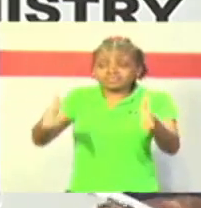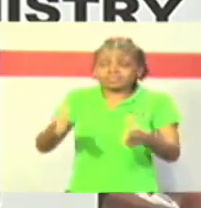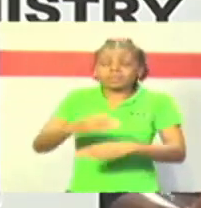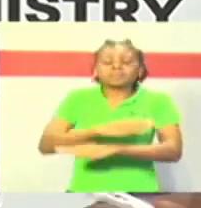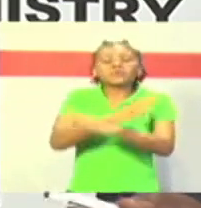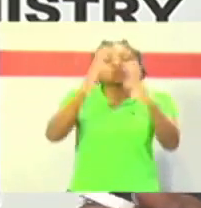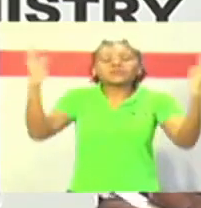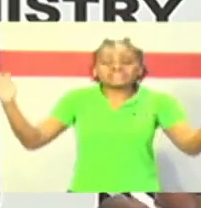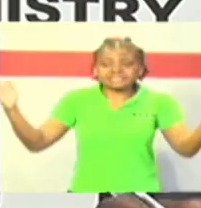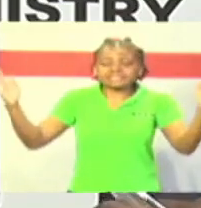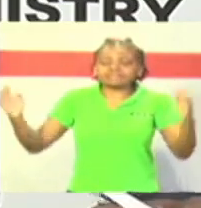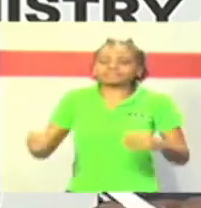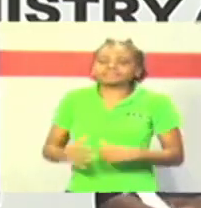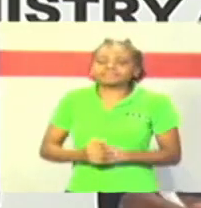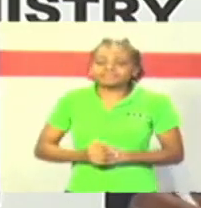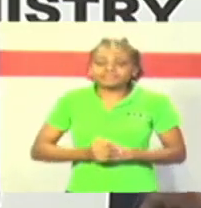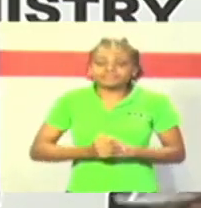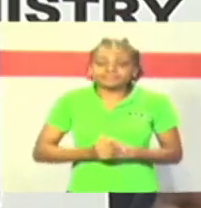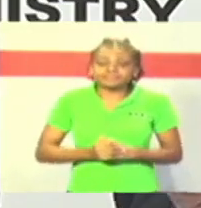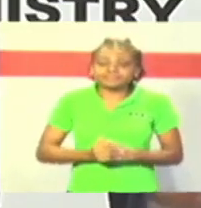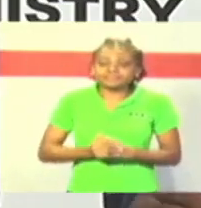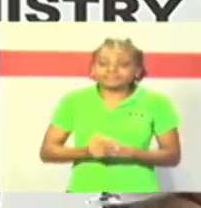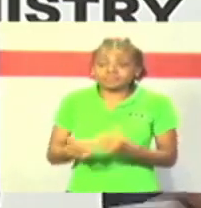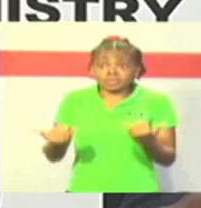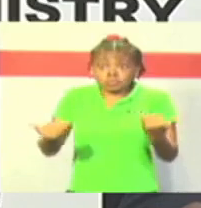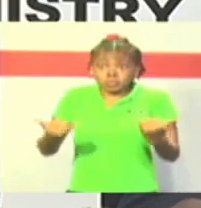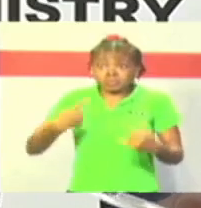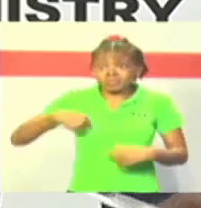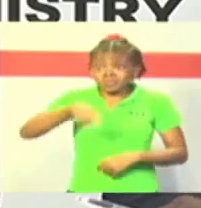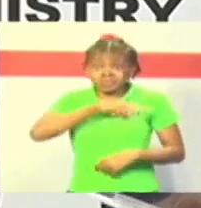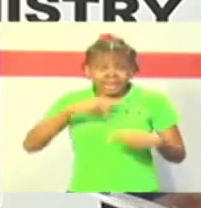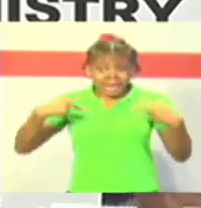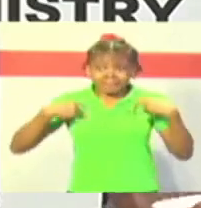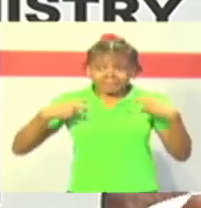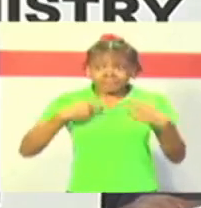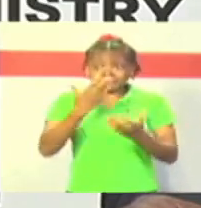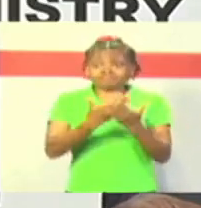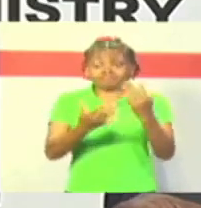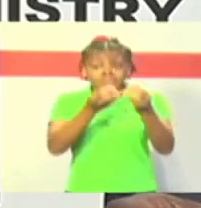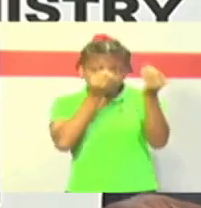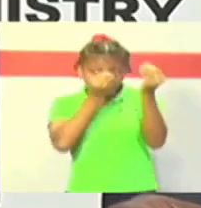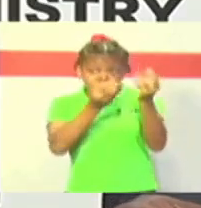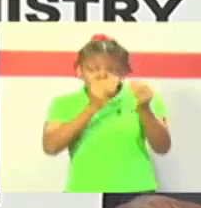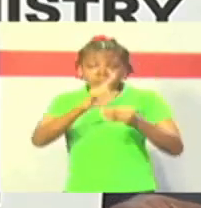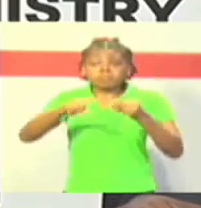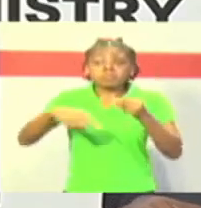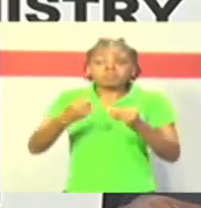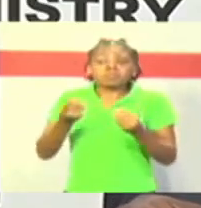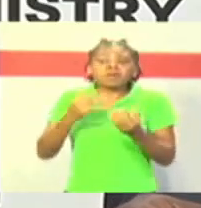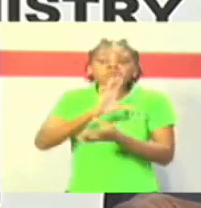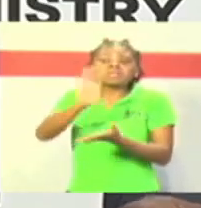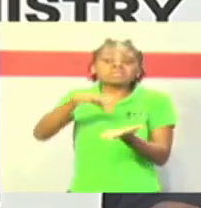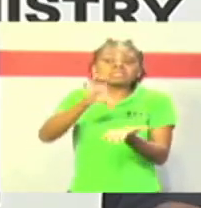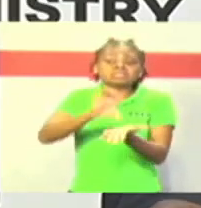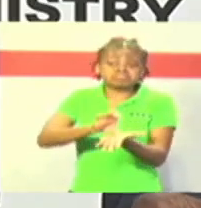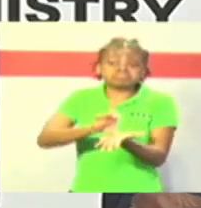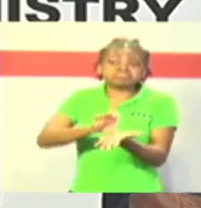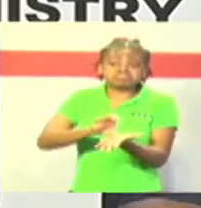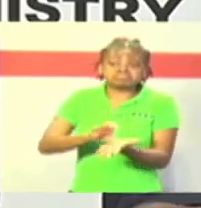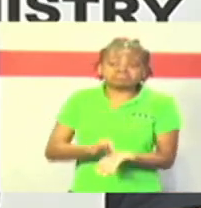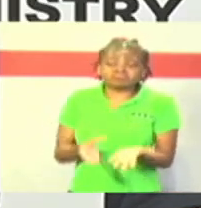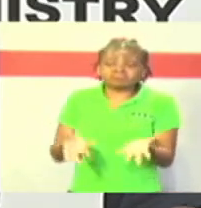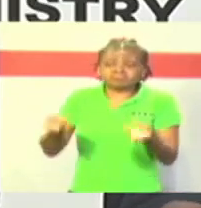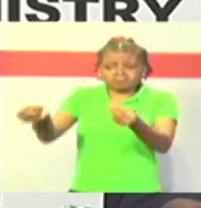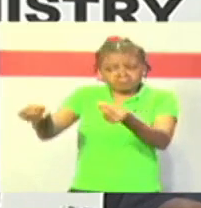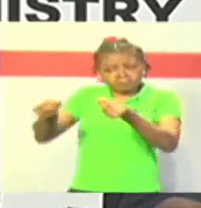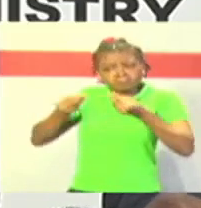some highlights in terms of the areas, the health centers that are providing vaccinations within the NCRHA.